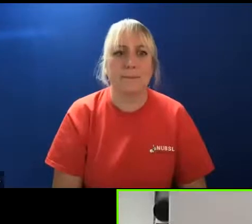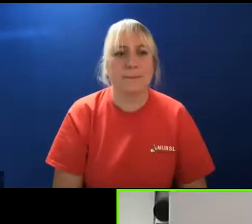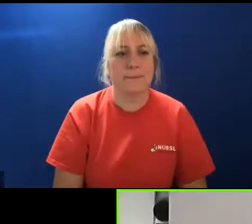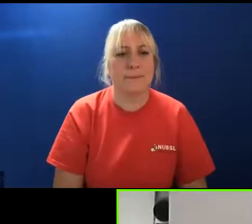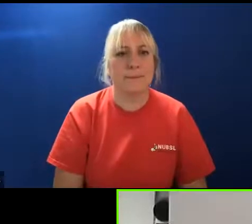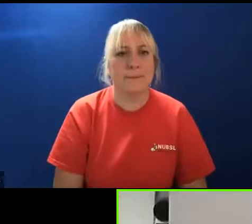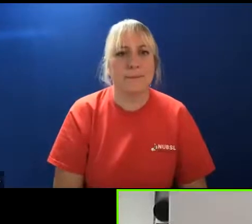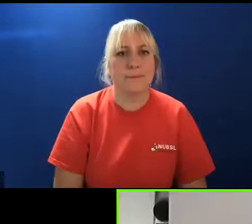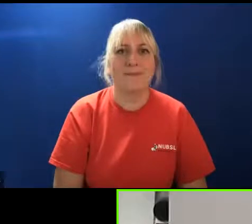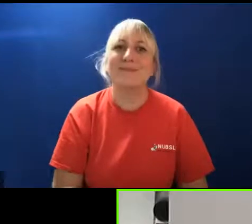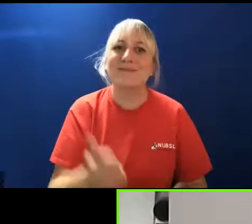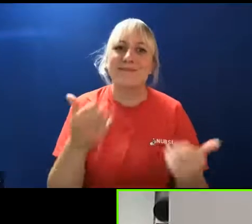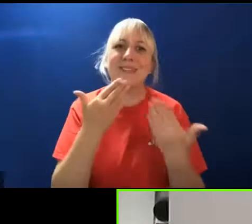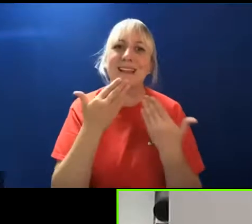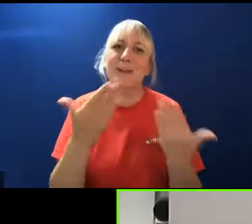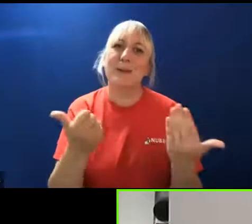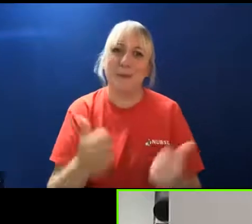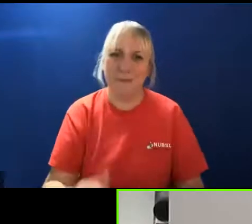Thank you.